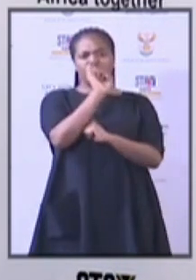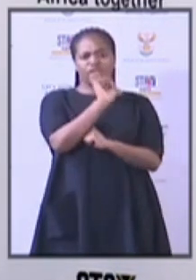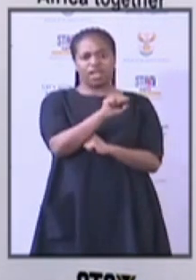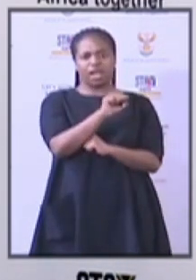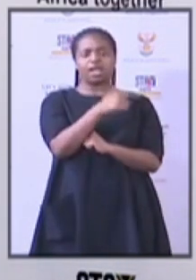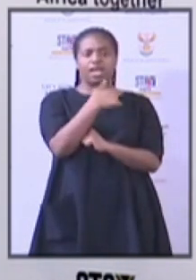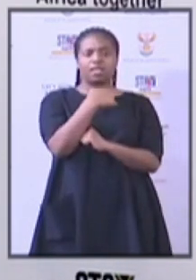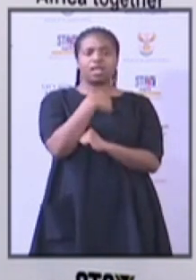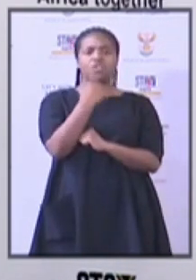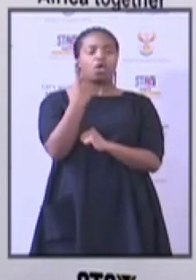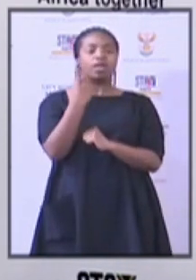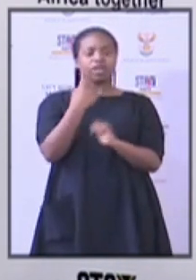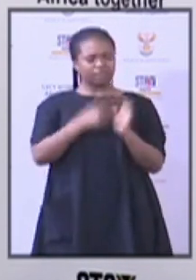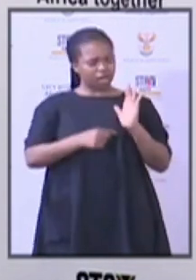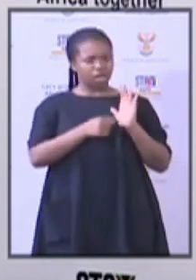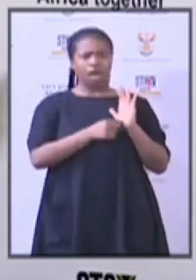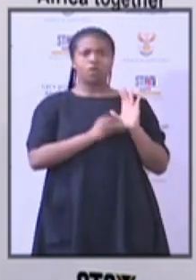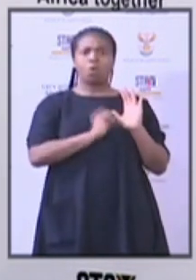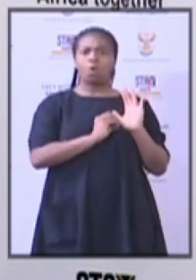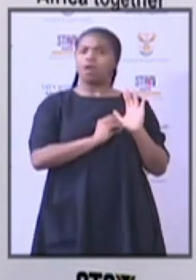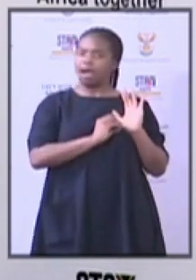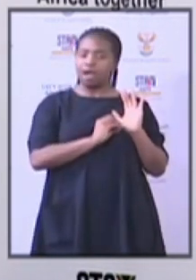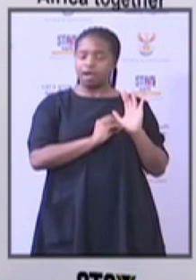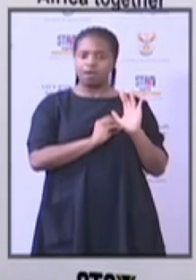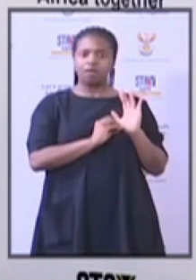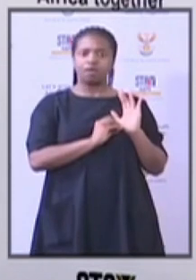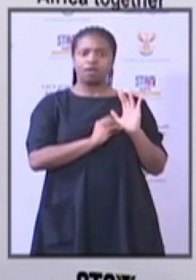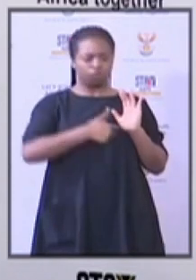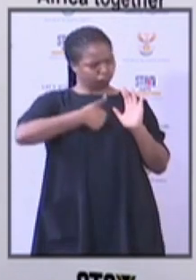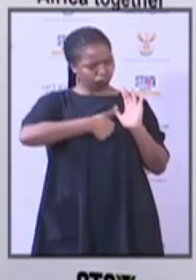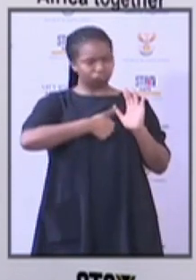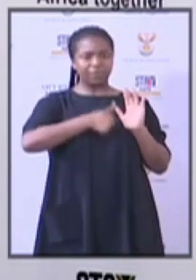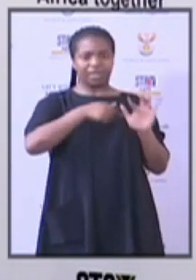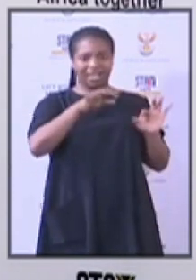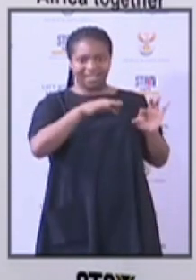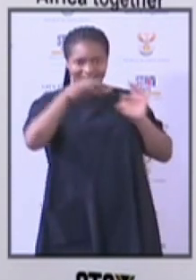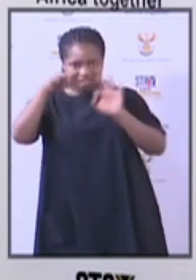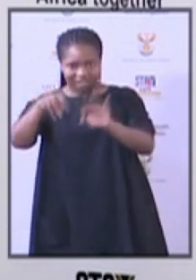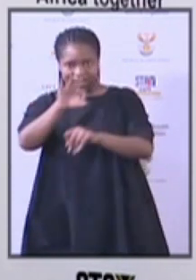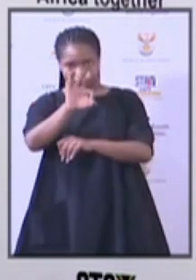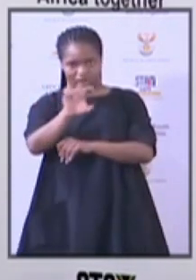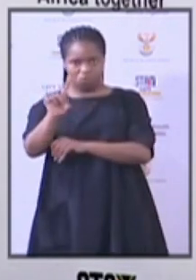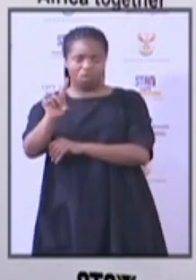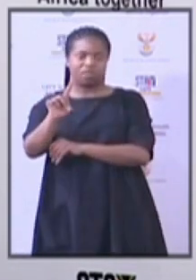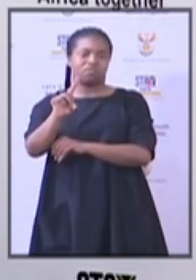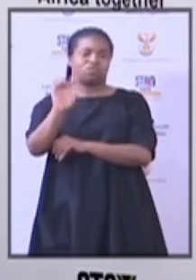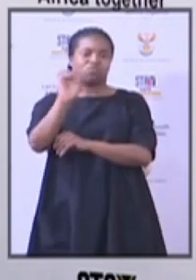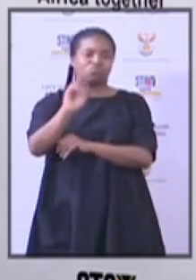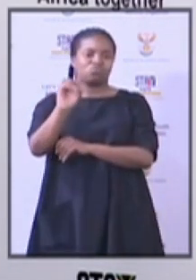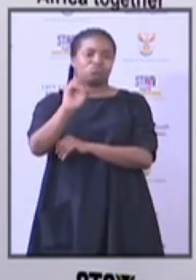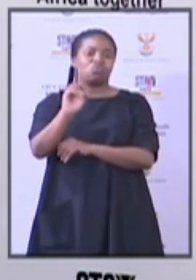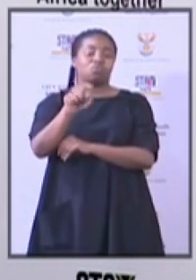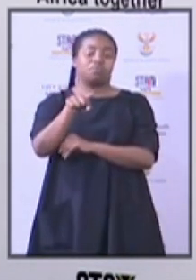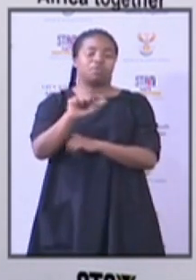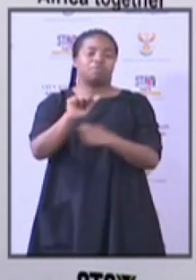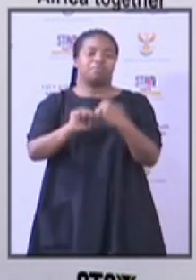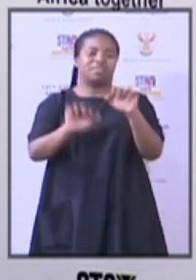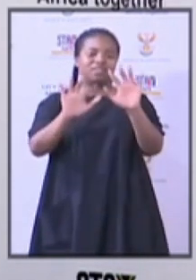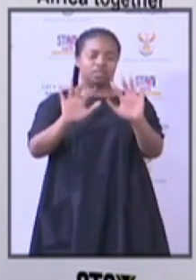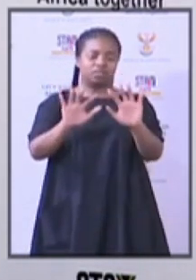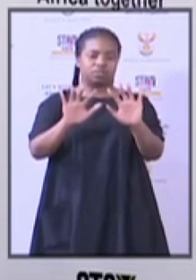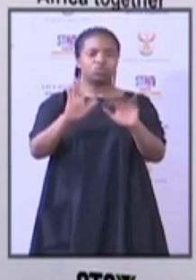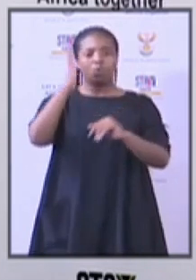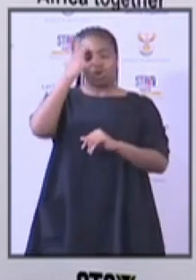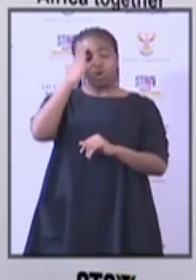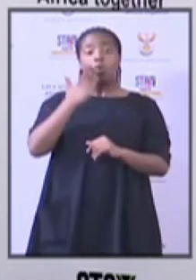tlalwa ka mokgwa go tshoša go sona le ge re buletše dipasa ka moka so we know the numbers of the documents that have expired. And